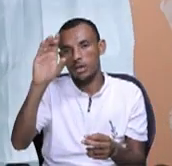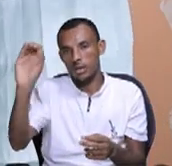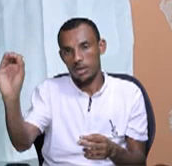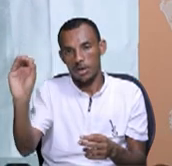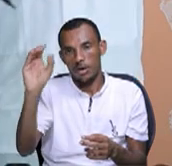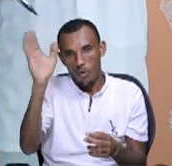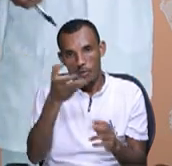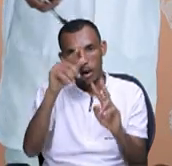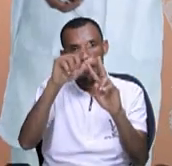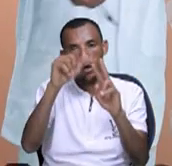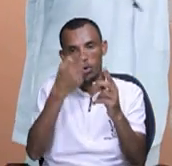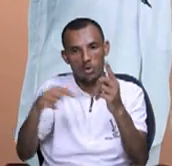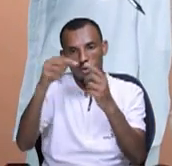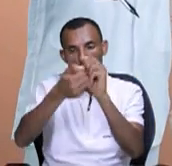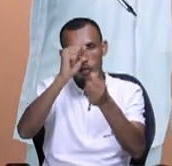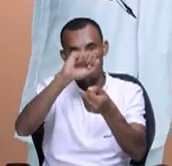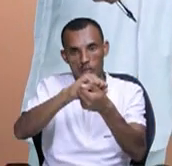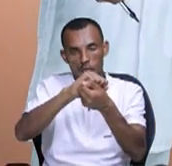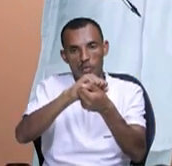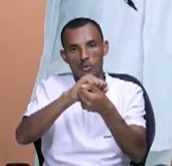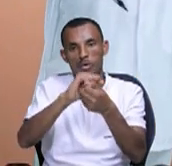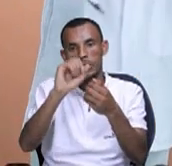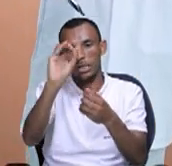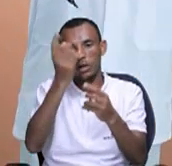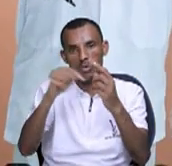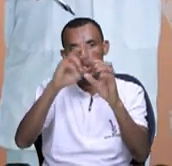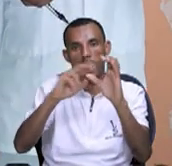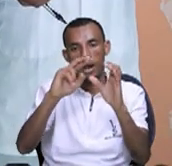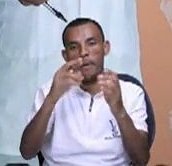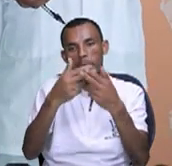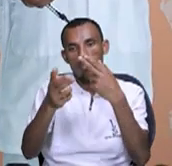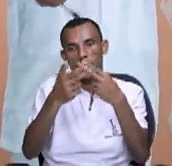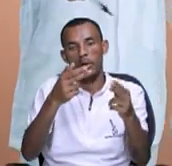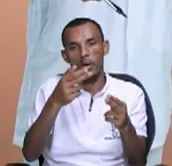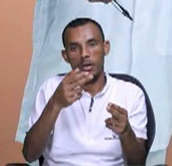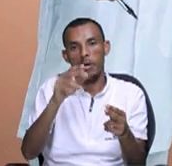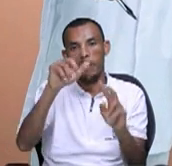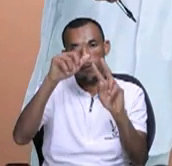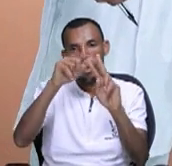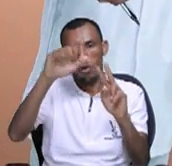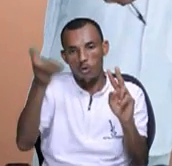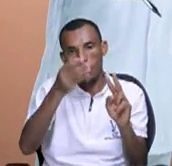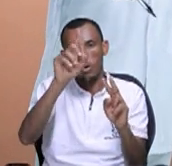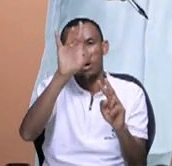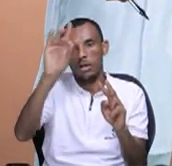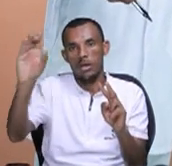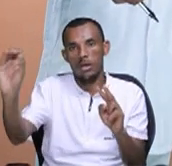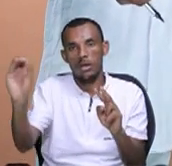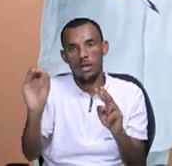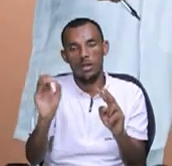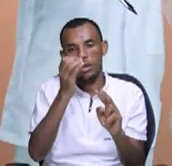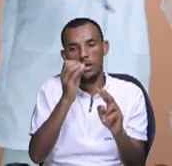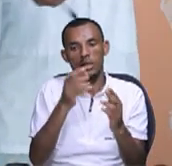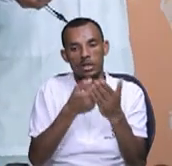degree over pi. To convert degree to radian multiplied by what? Pi over